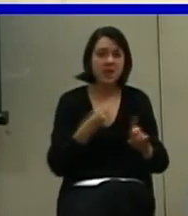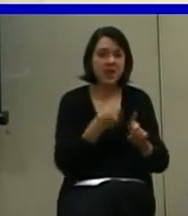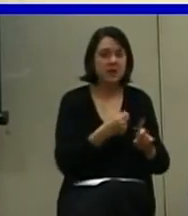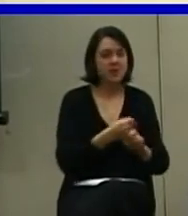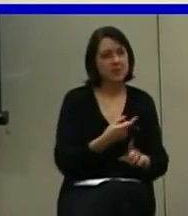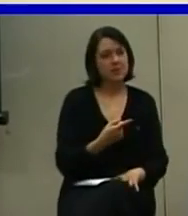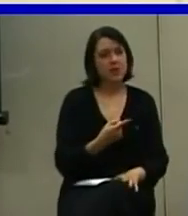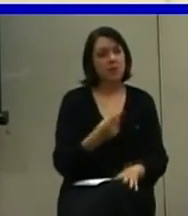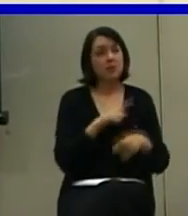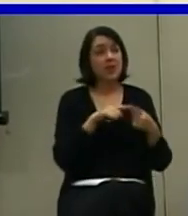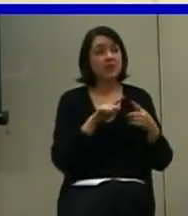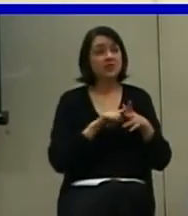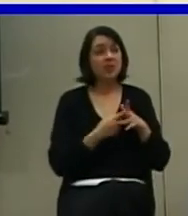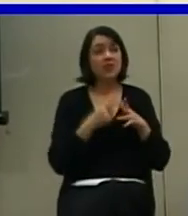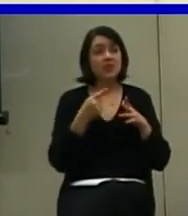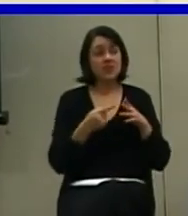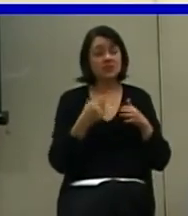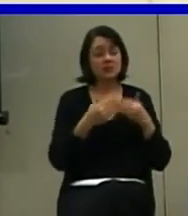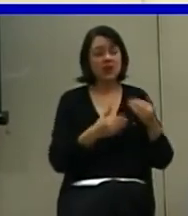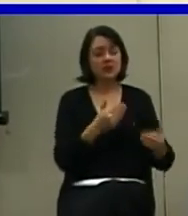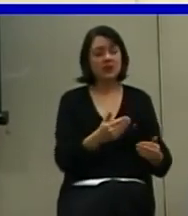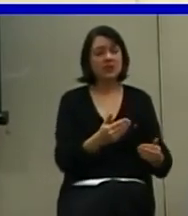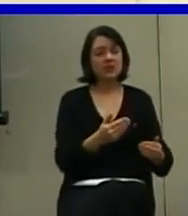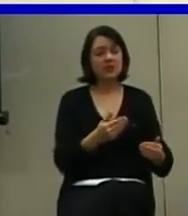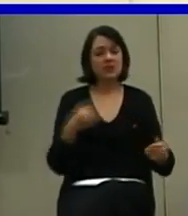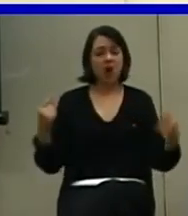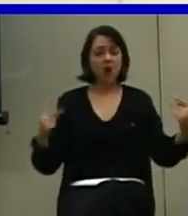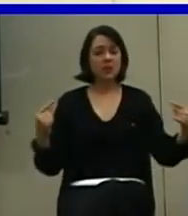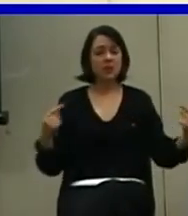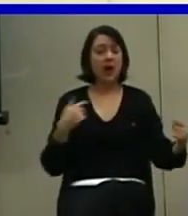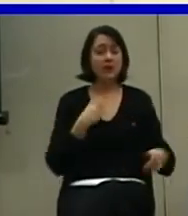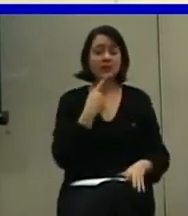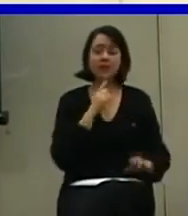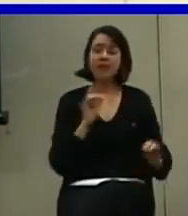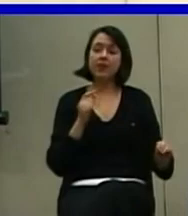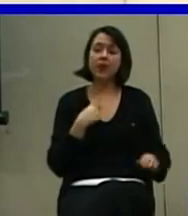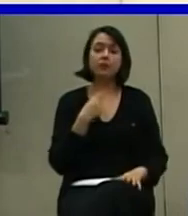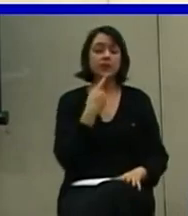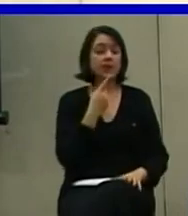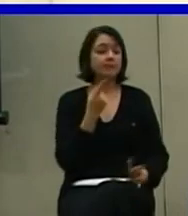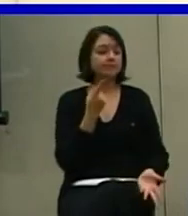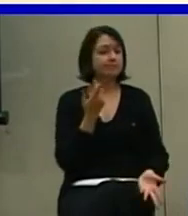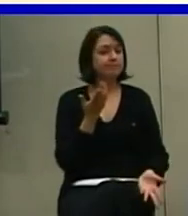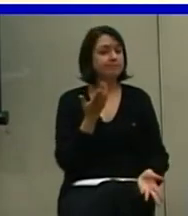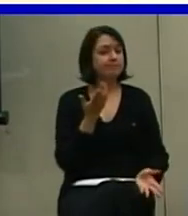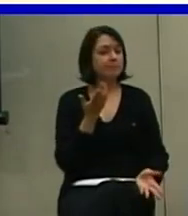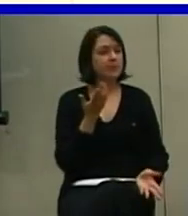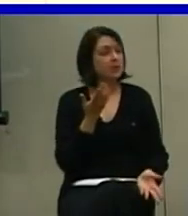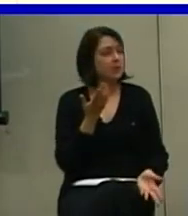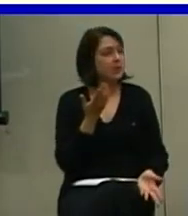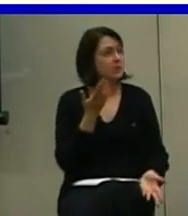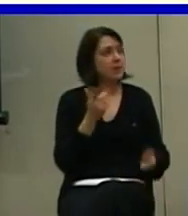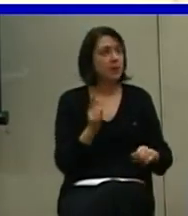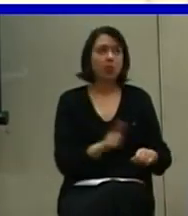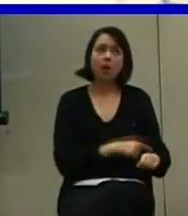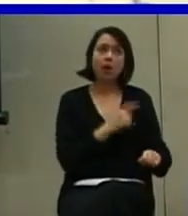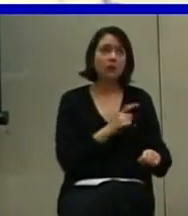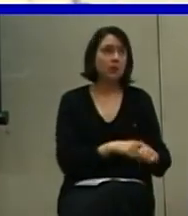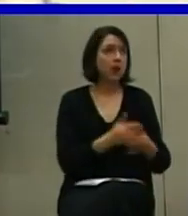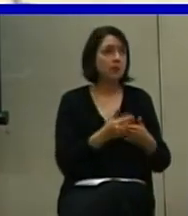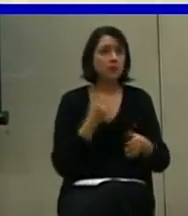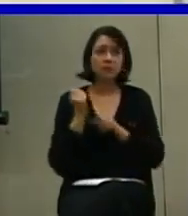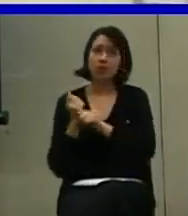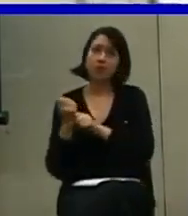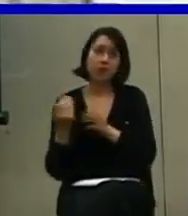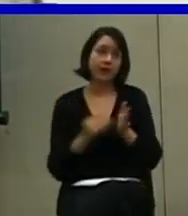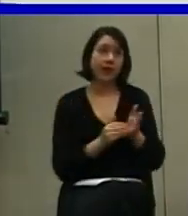this going, what started happening is there'd be a little argument and I wouldn't say anything about it. I would just say, man, it might be a long time before we play